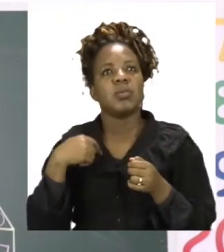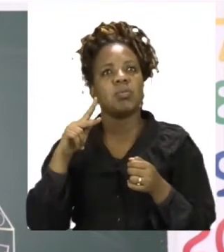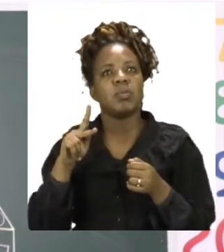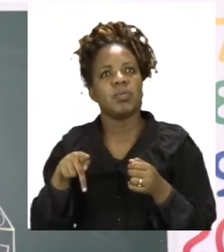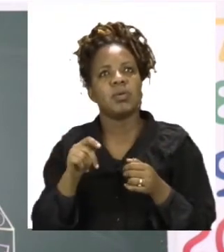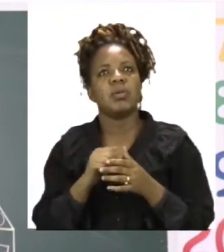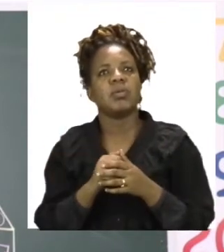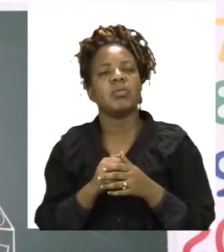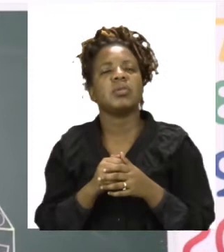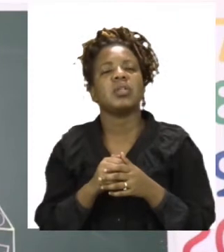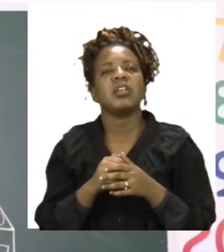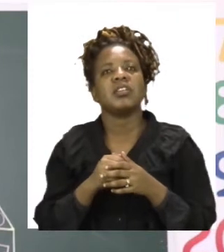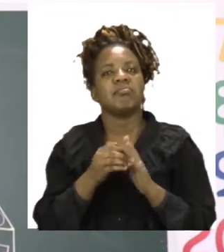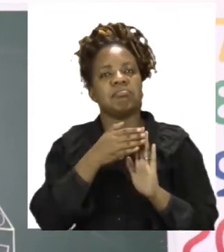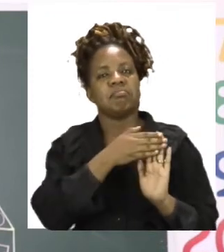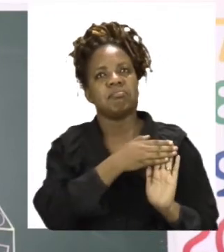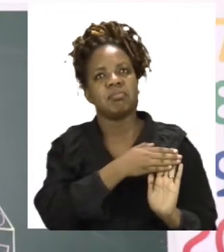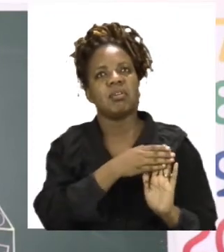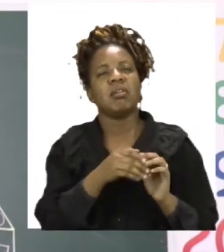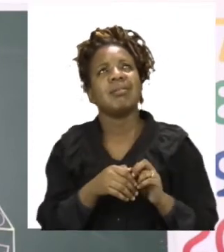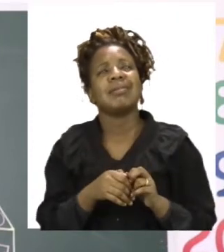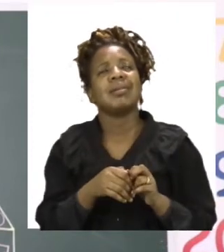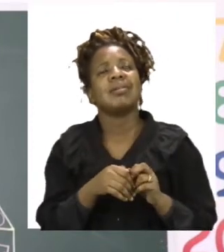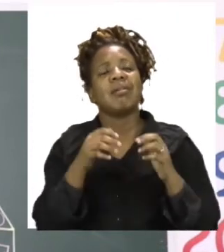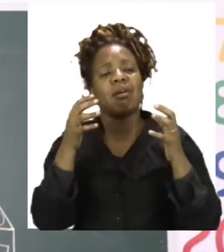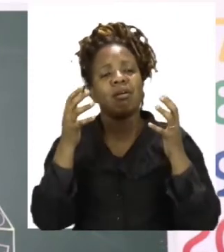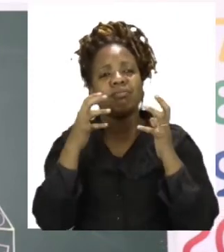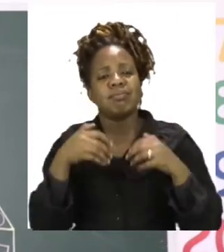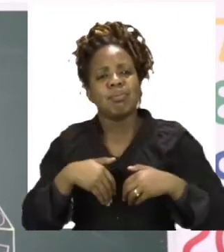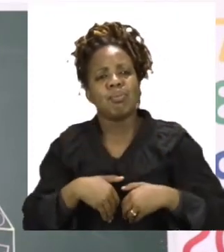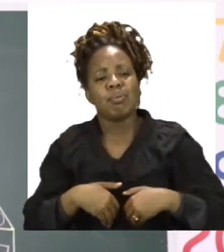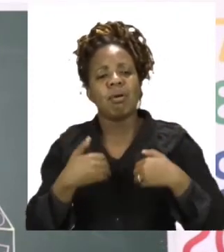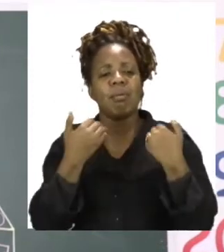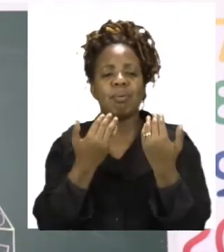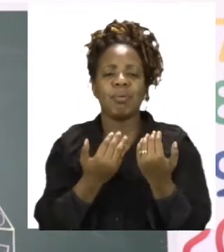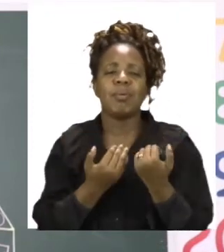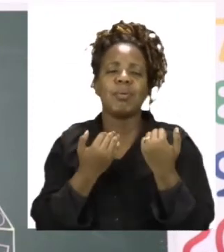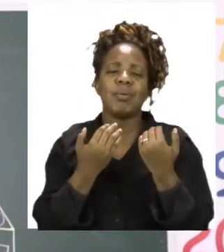is grumpy, and after a while of waiting, the lion,